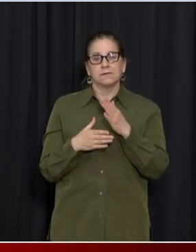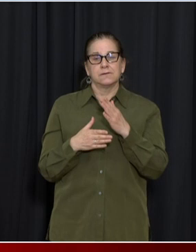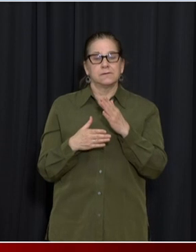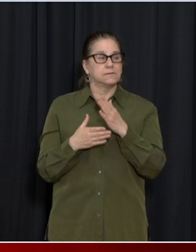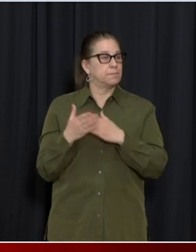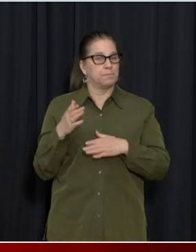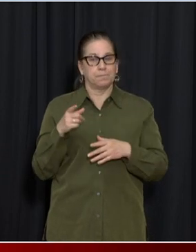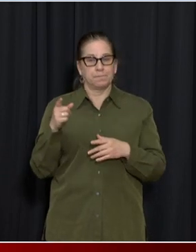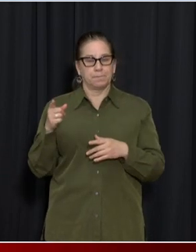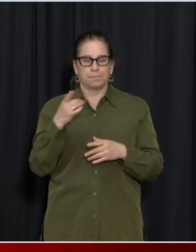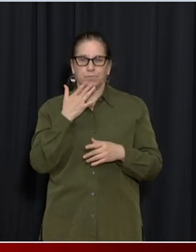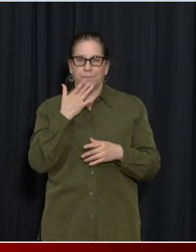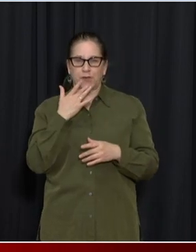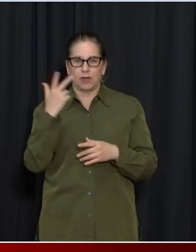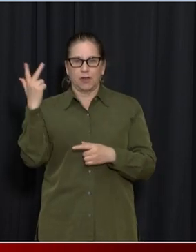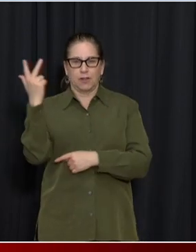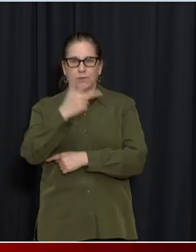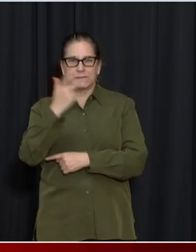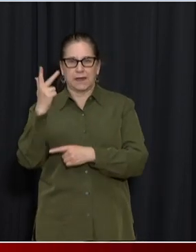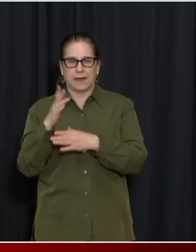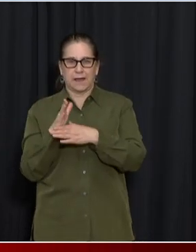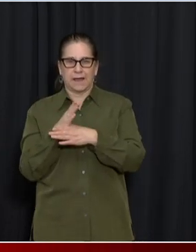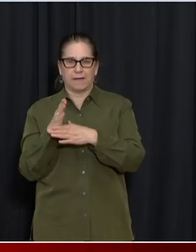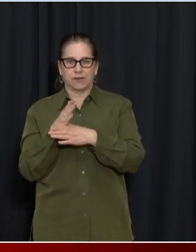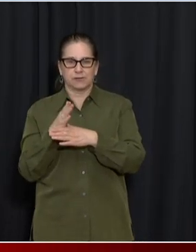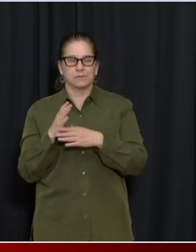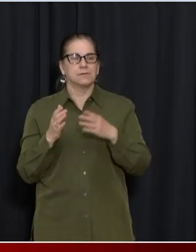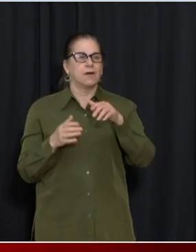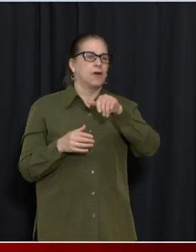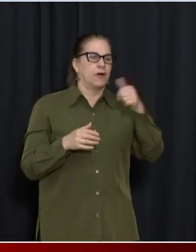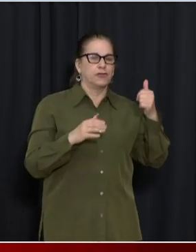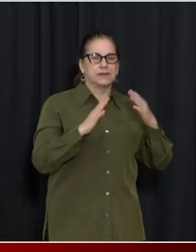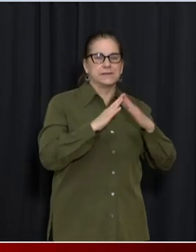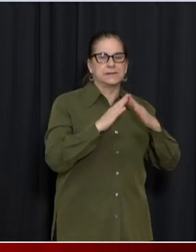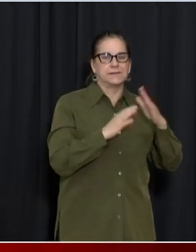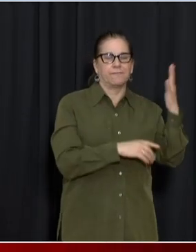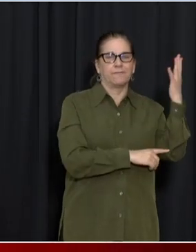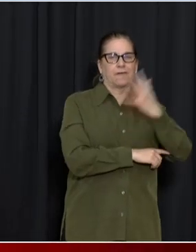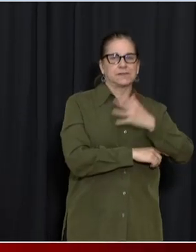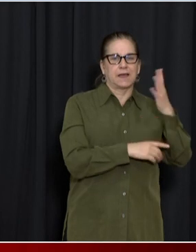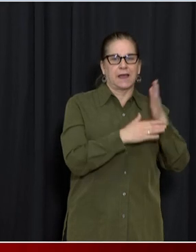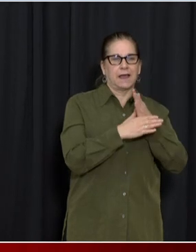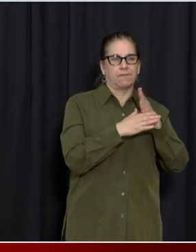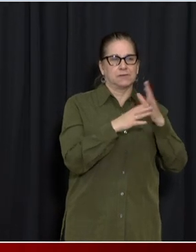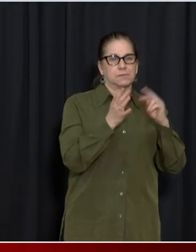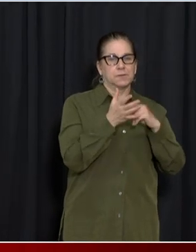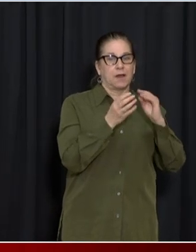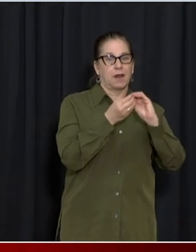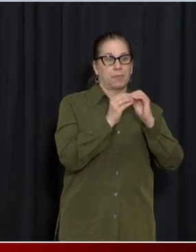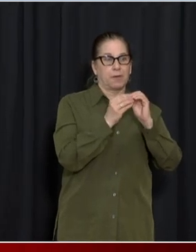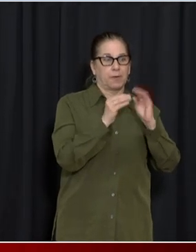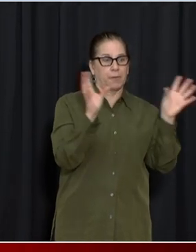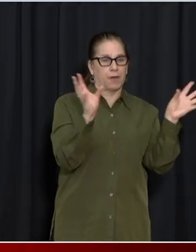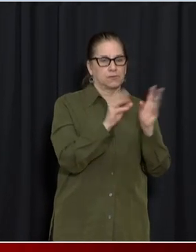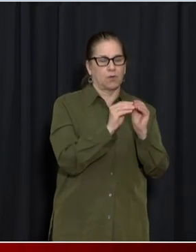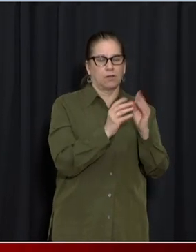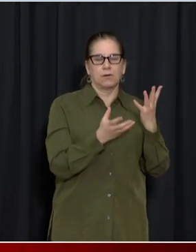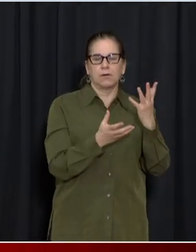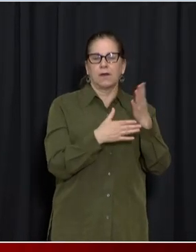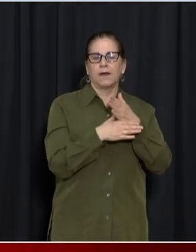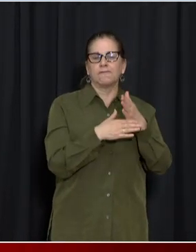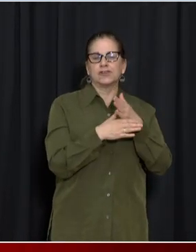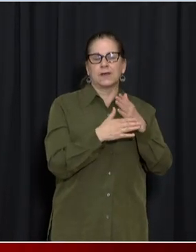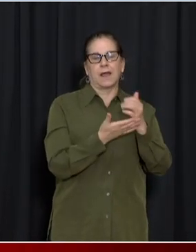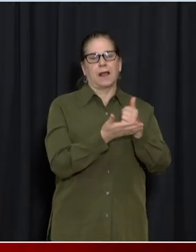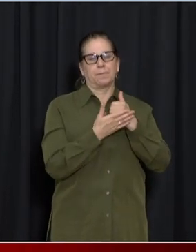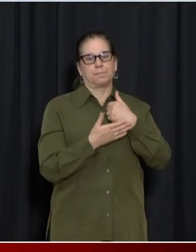we're using a 5-day average. It helps us smooth out the curve to allow for that statistical variation that could occur. So